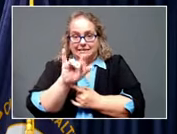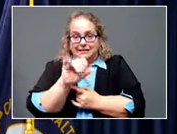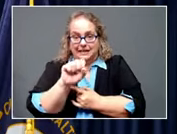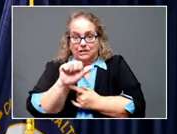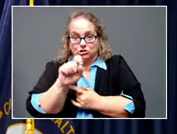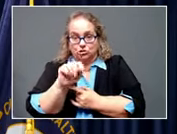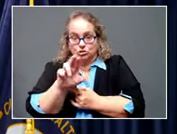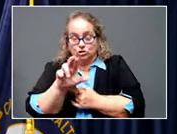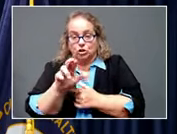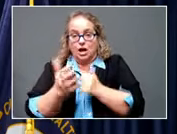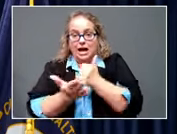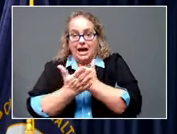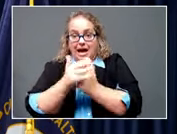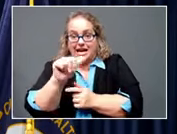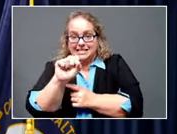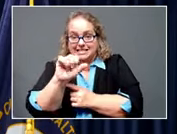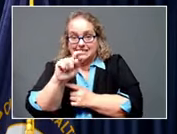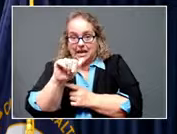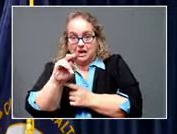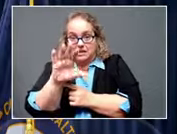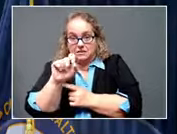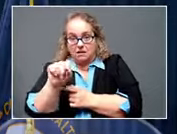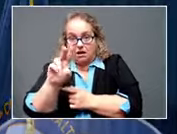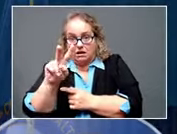disasterassistance.gov. Second, you can do it through the phone,